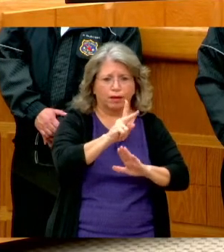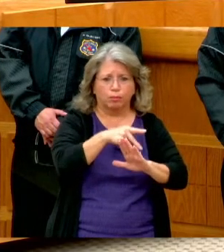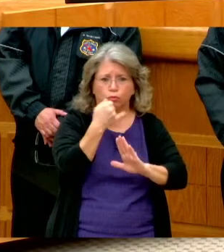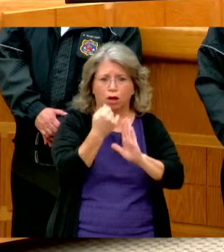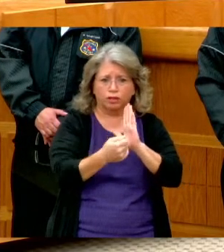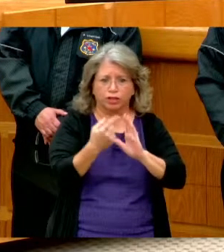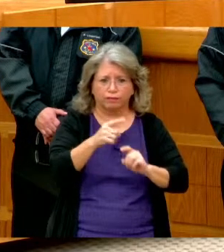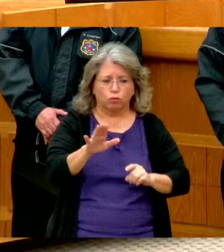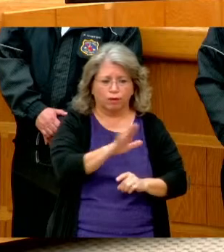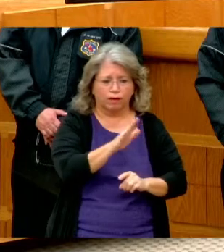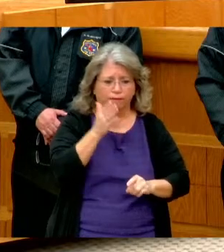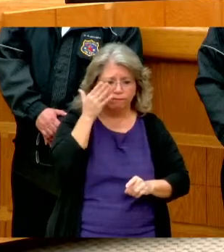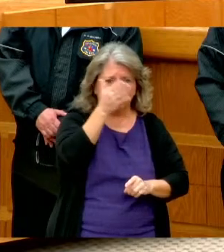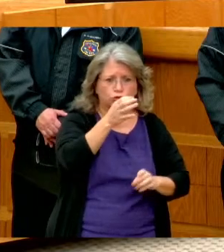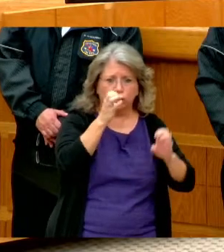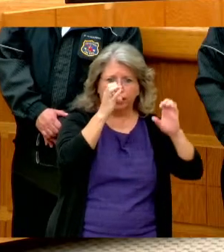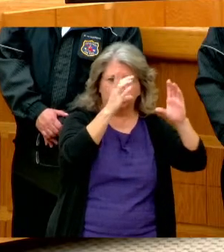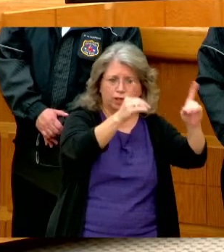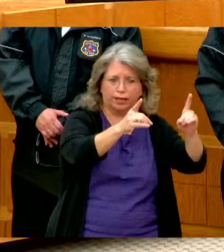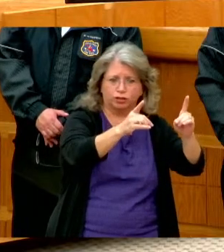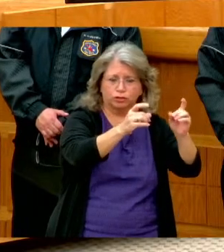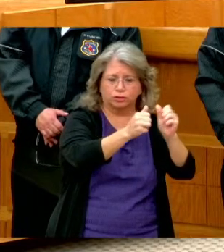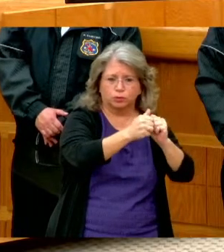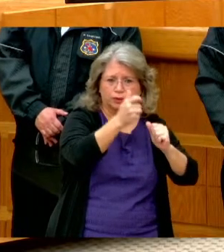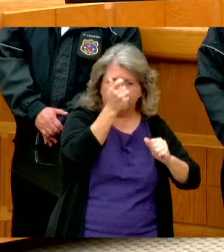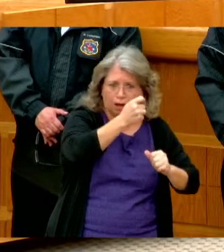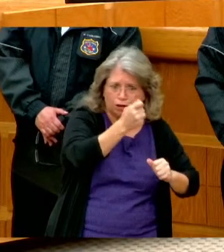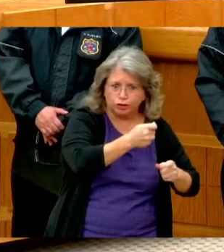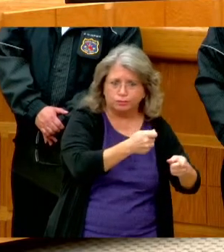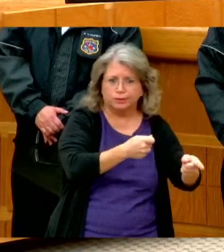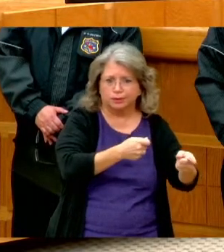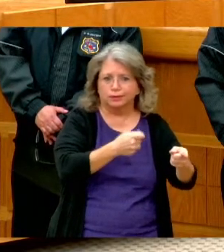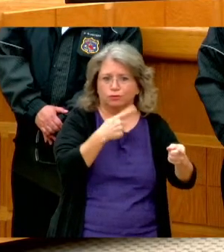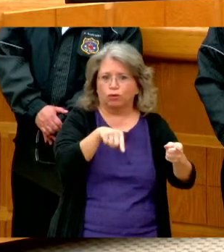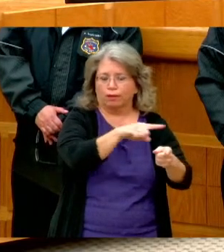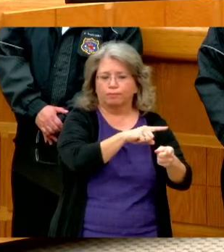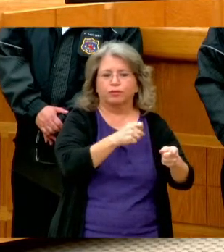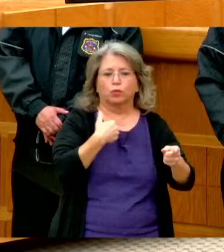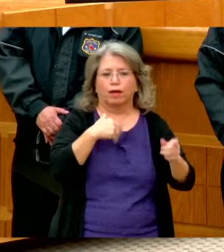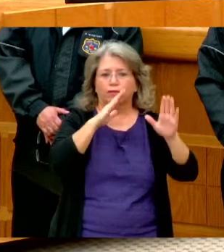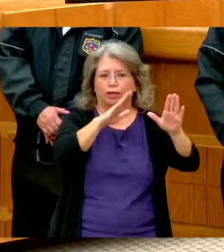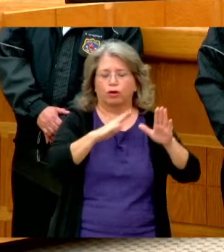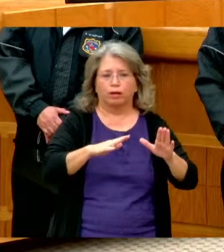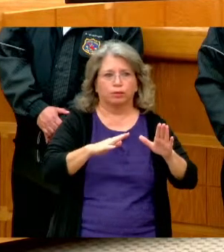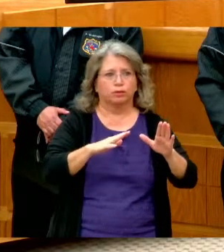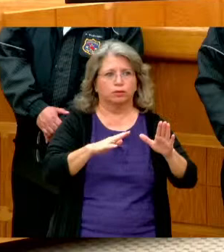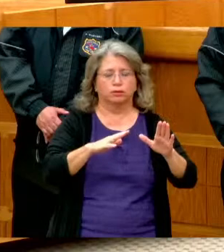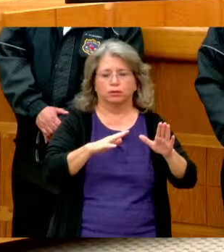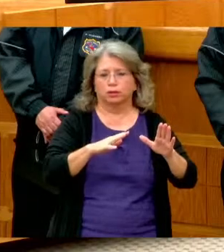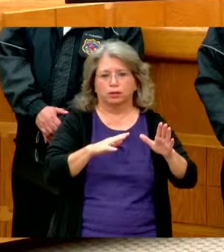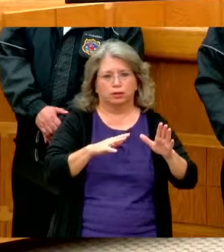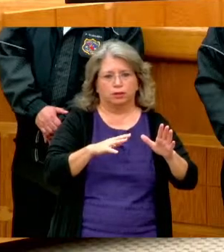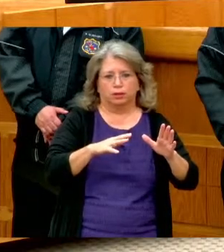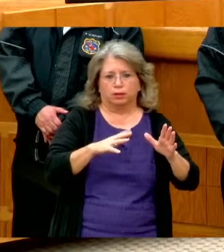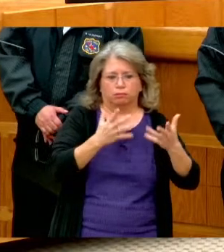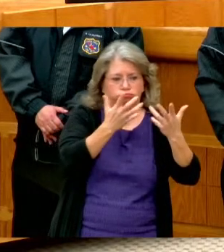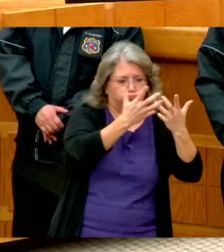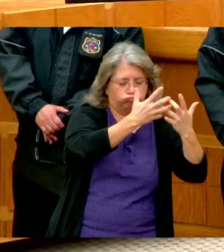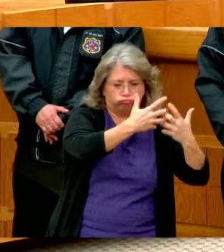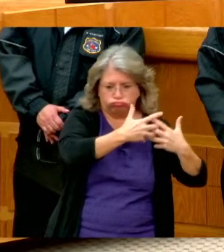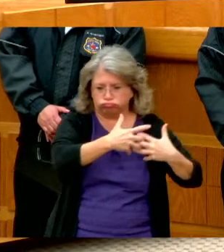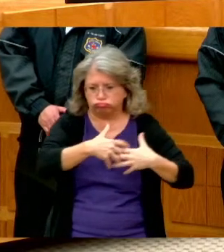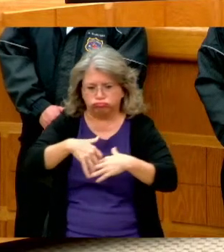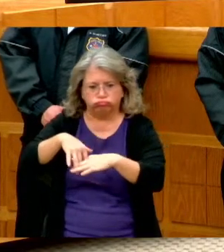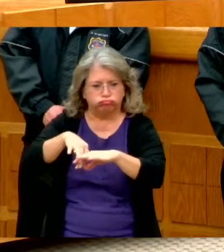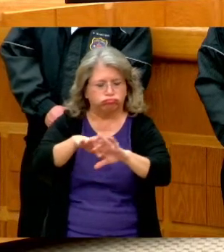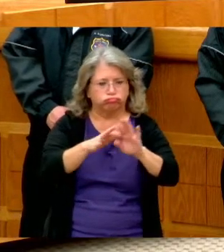in education in the form of scholarships. So we have an incredible logistics operation going on. I will be able